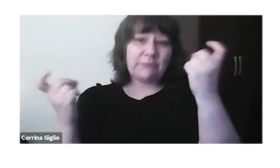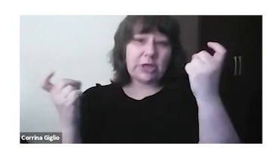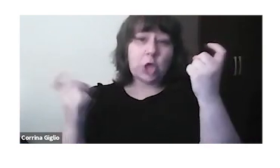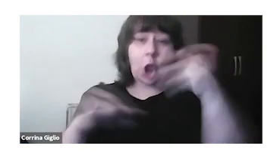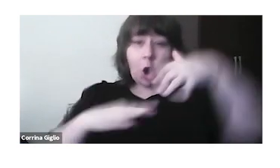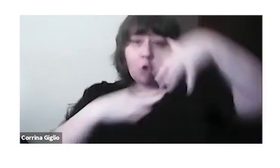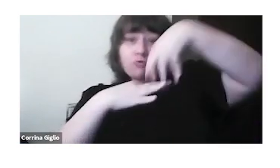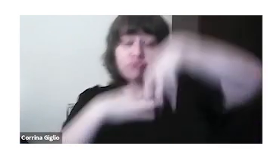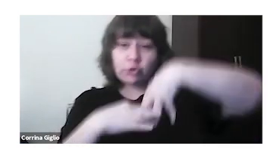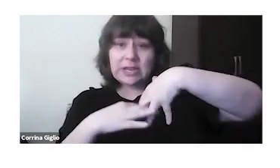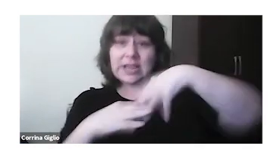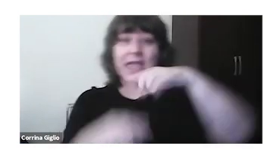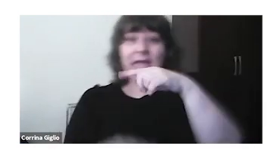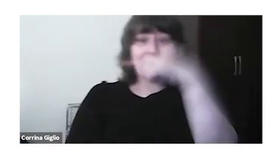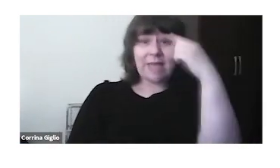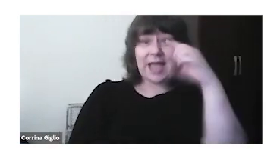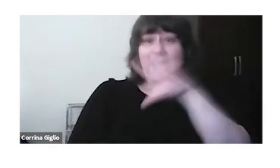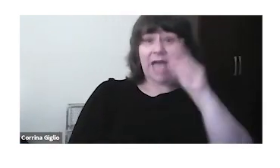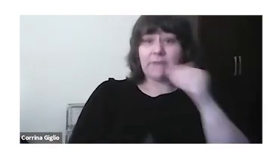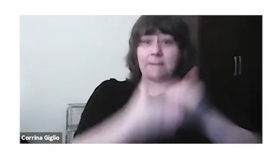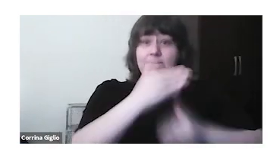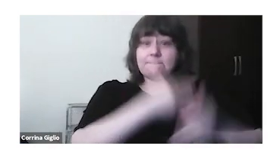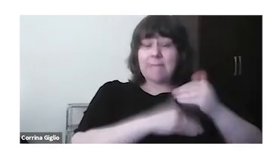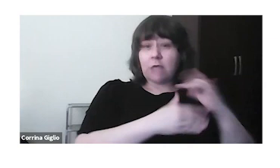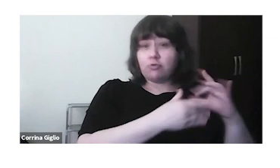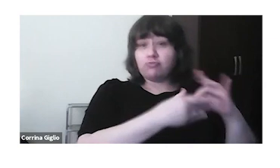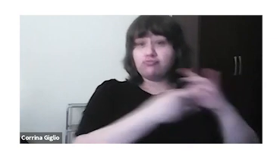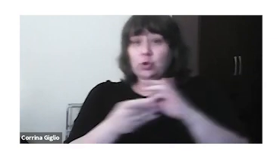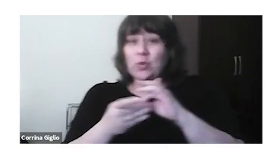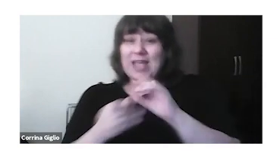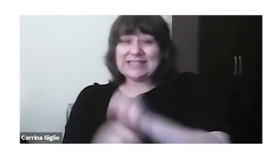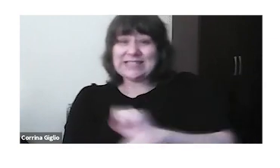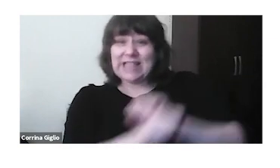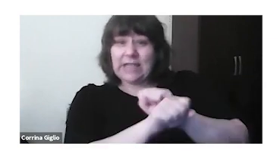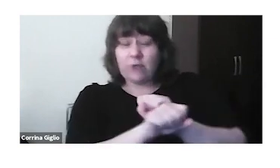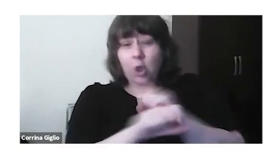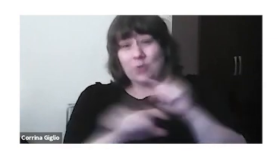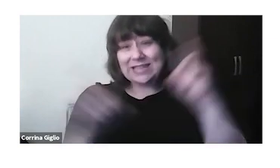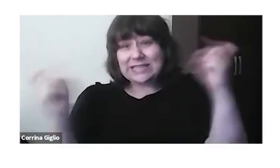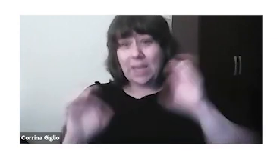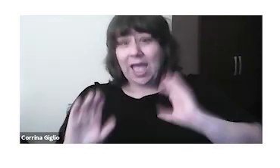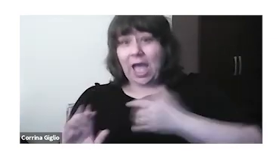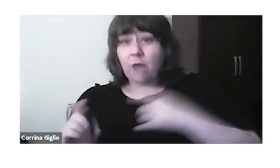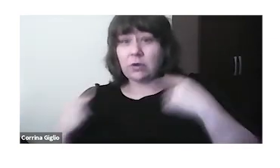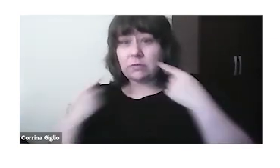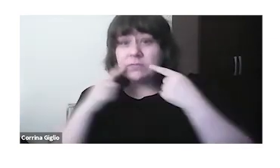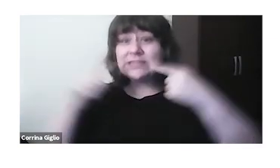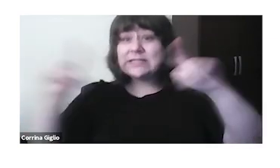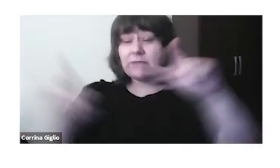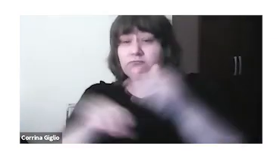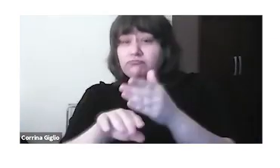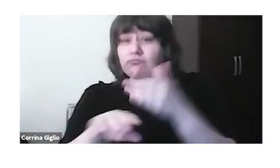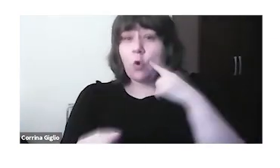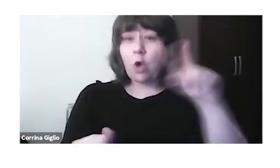and resiliency in the face of slavery and its enduring legacies, we also want to be careful not to reify sort of